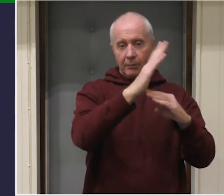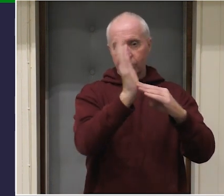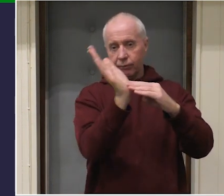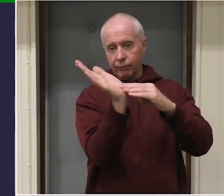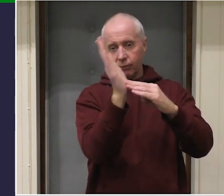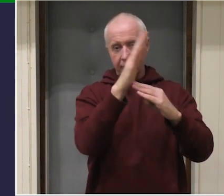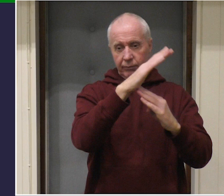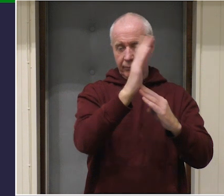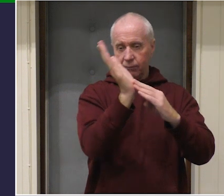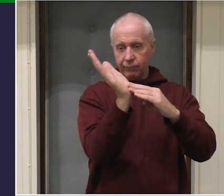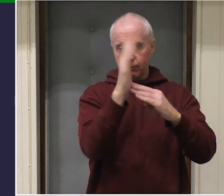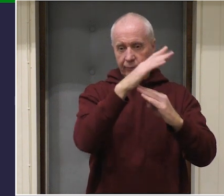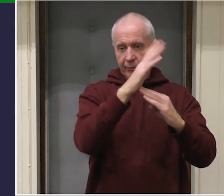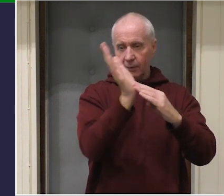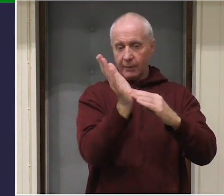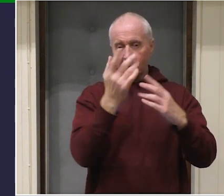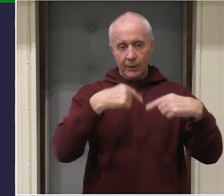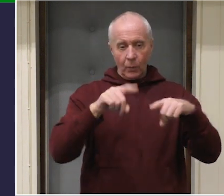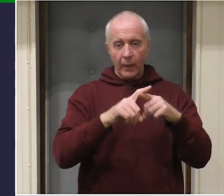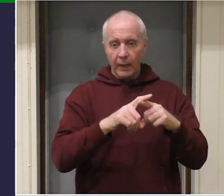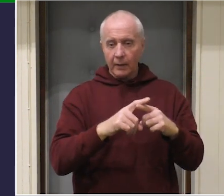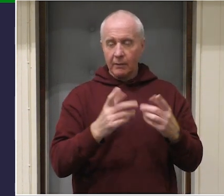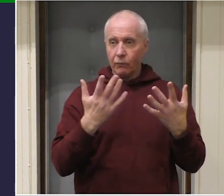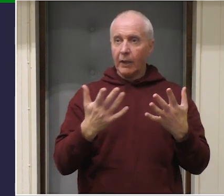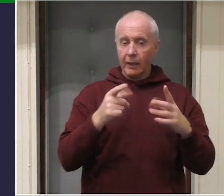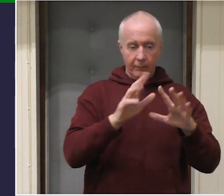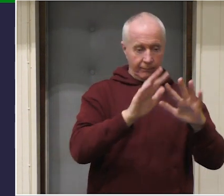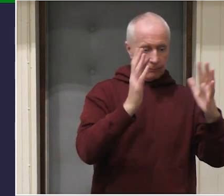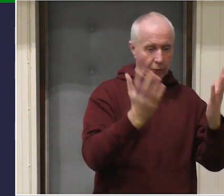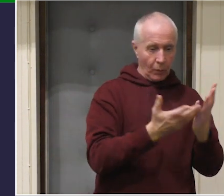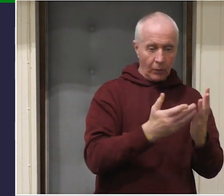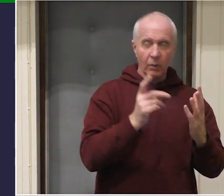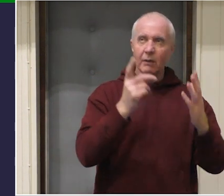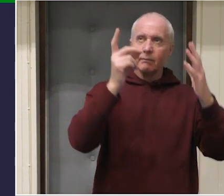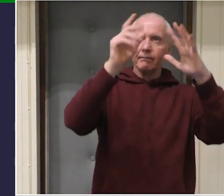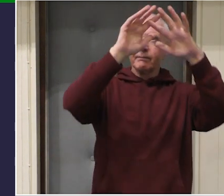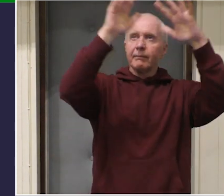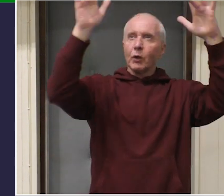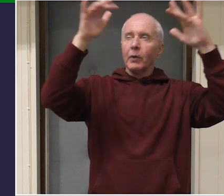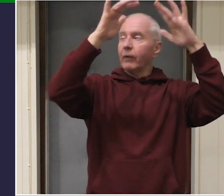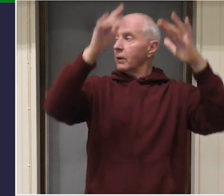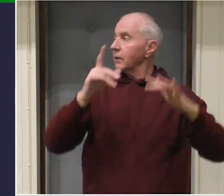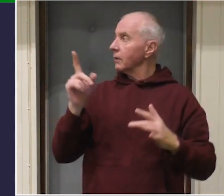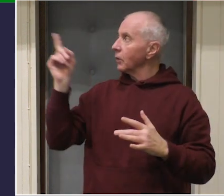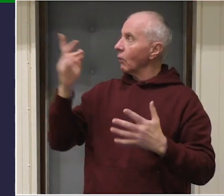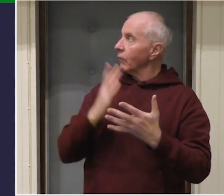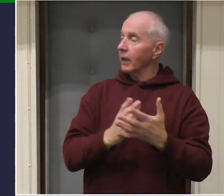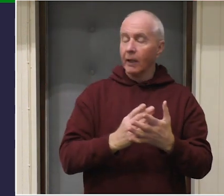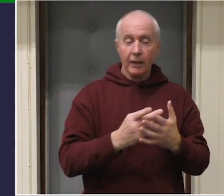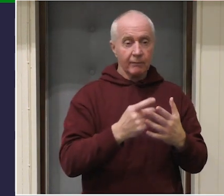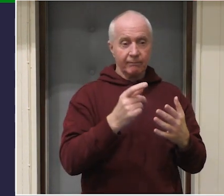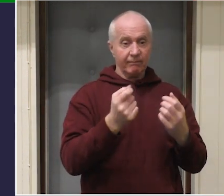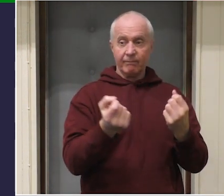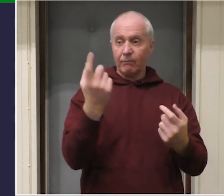not occur in a special place in the world, in the universe. So these things will be randomly distributed compared to